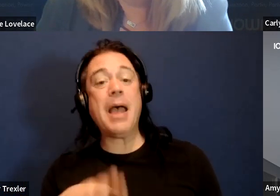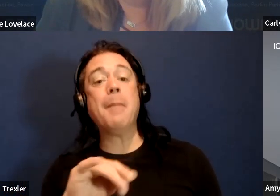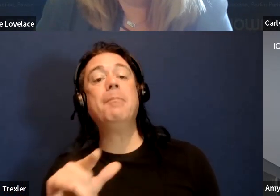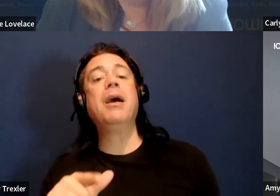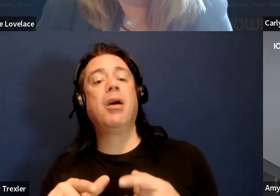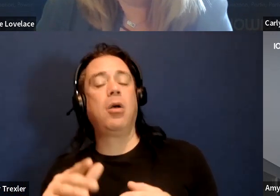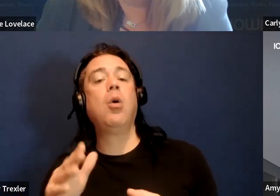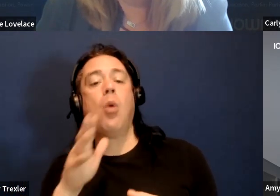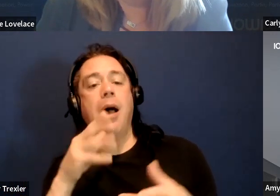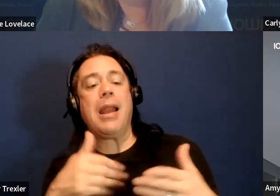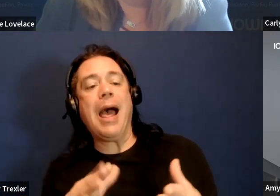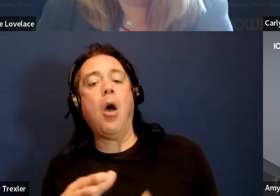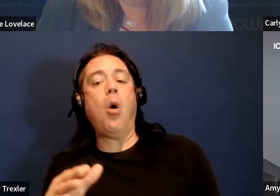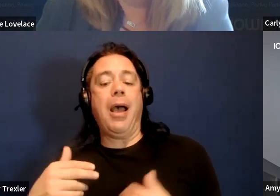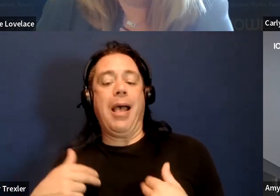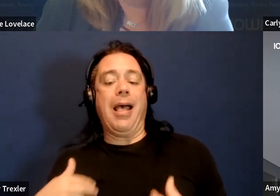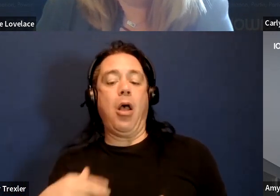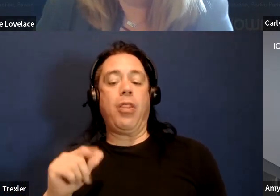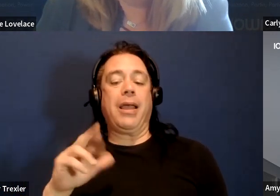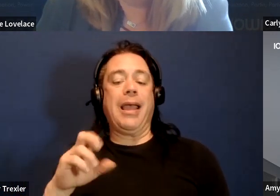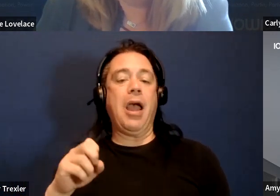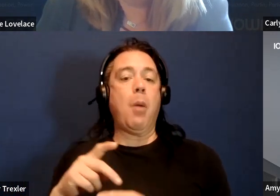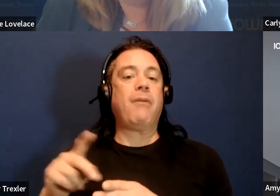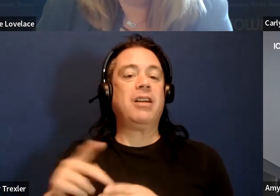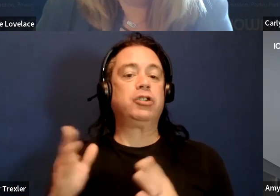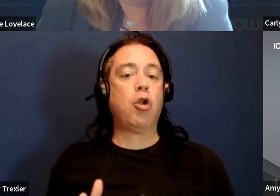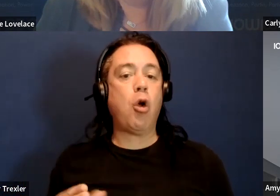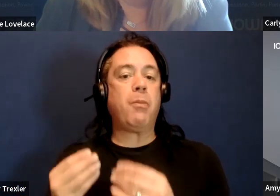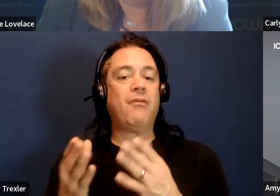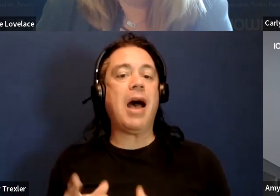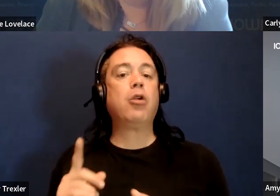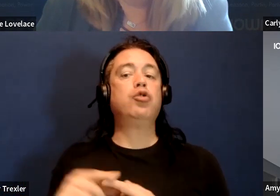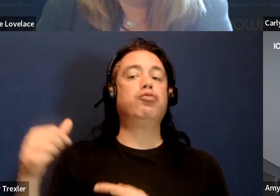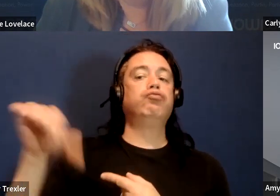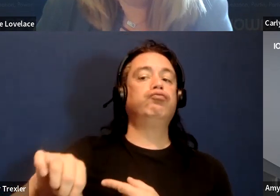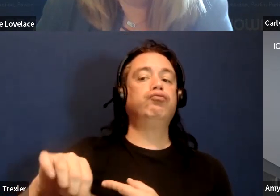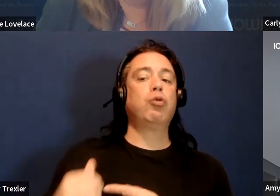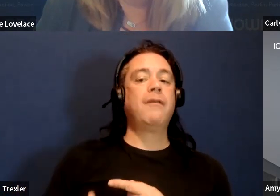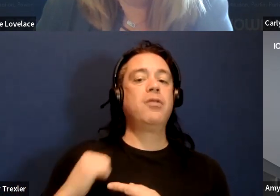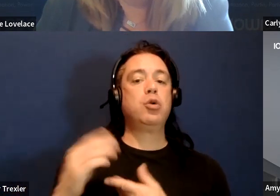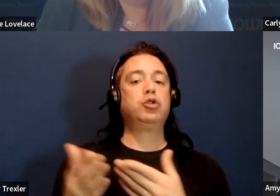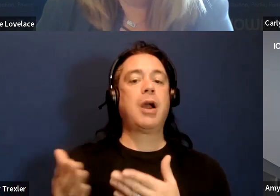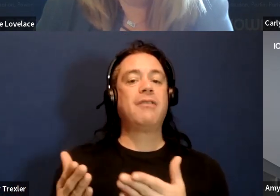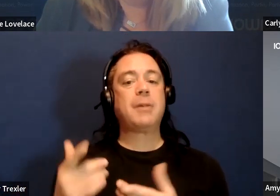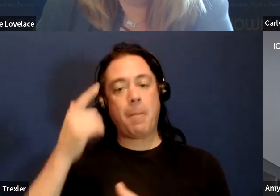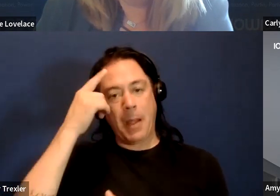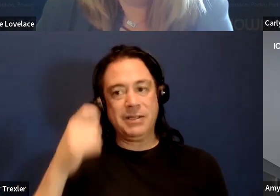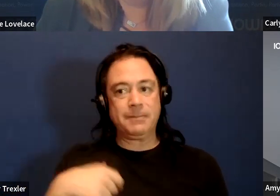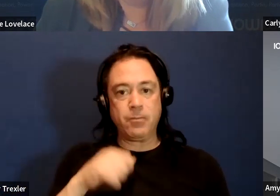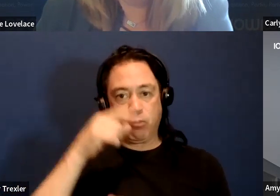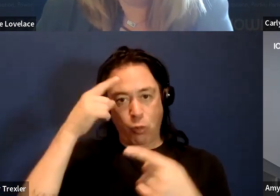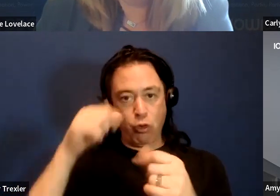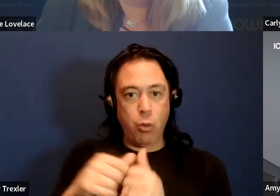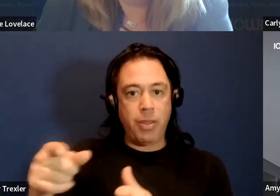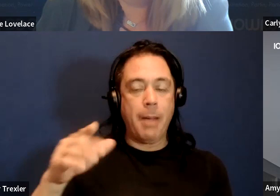have allowed healthcare providers and professionals to refuse service to somebody because they don't agree with them